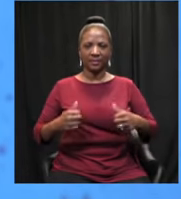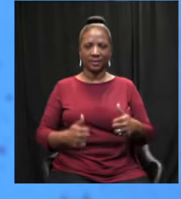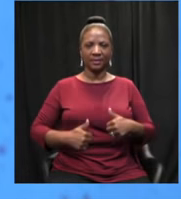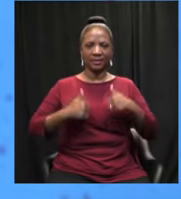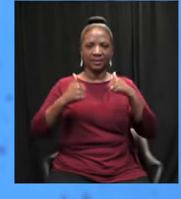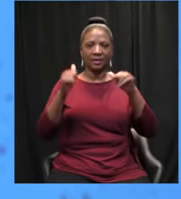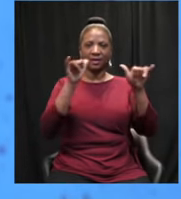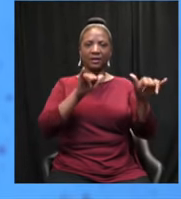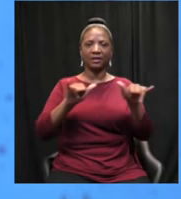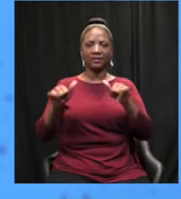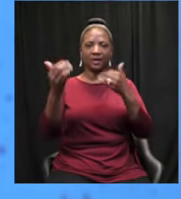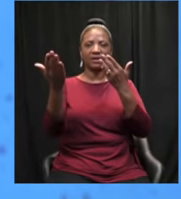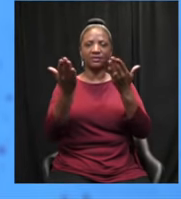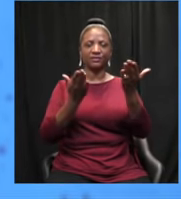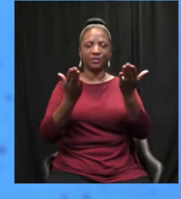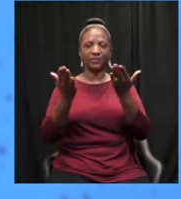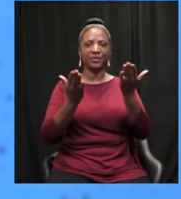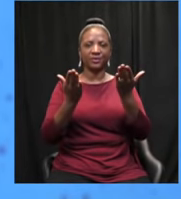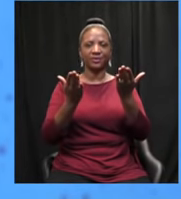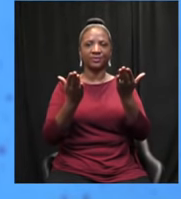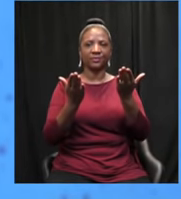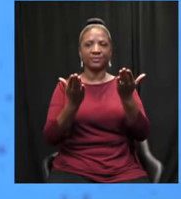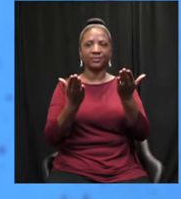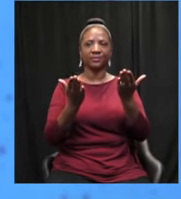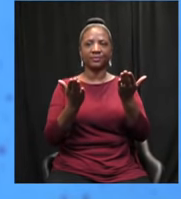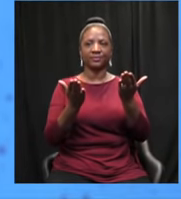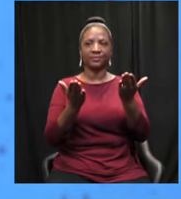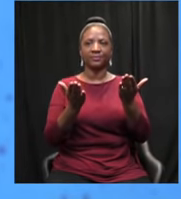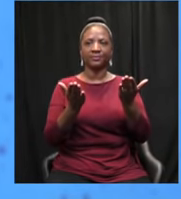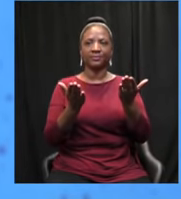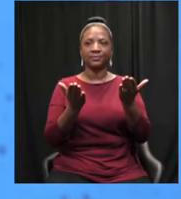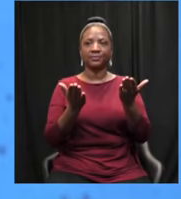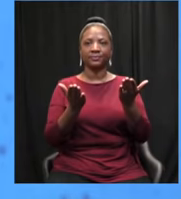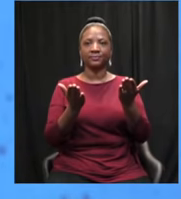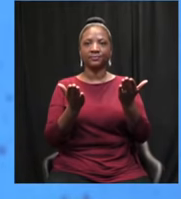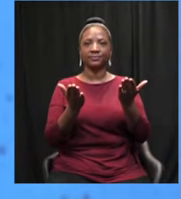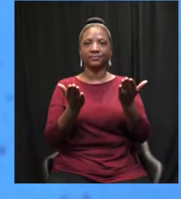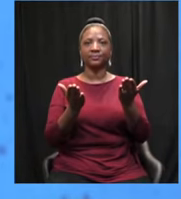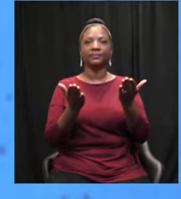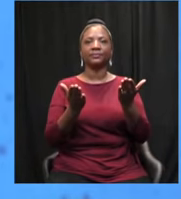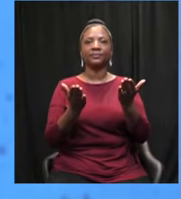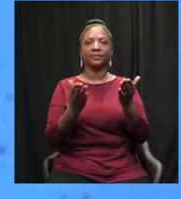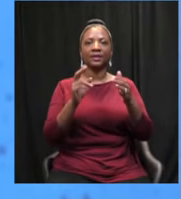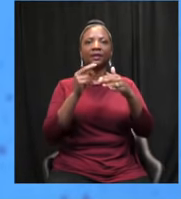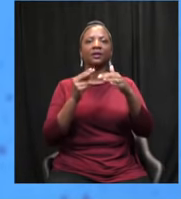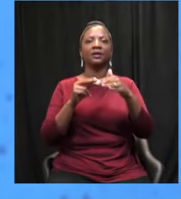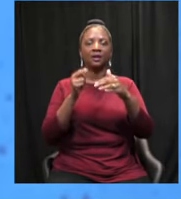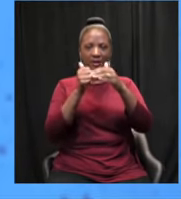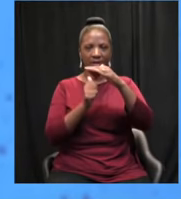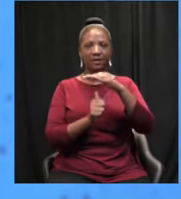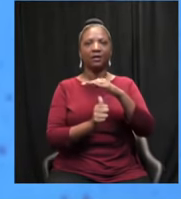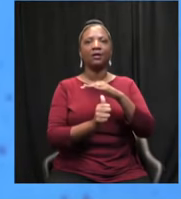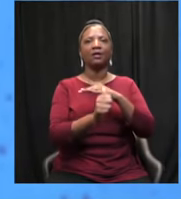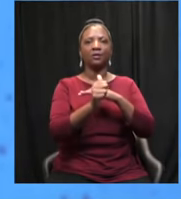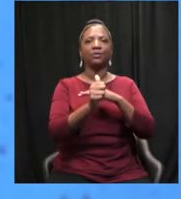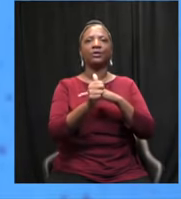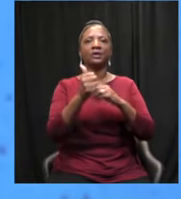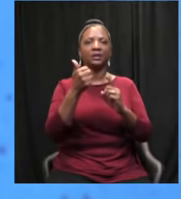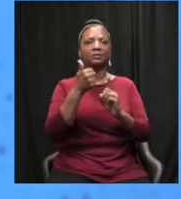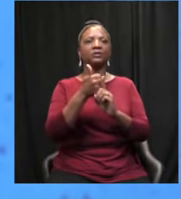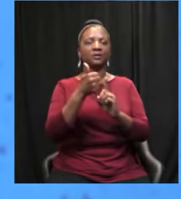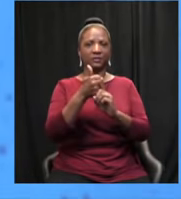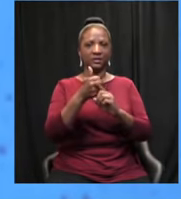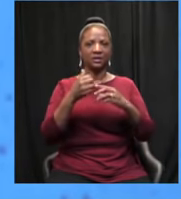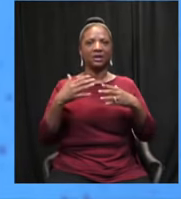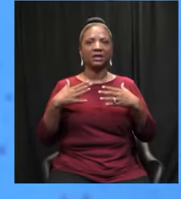human likeness and being found in the appearance of the man. And he humbled himself by becoming obedient to death,